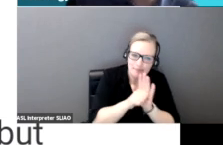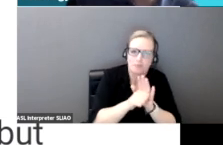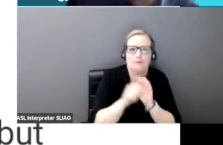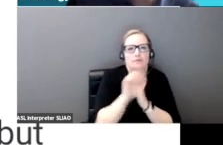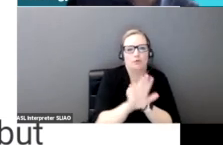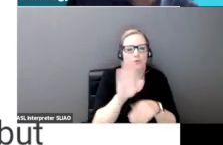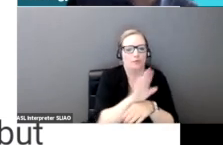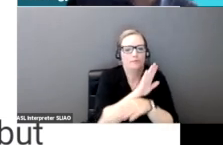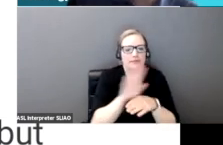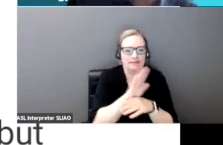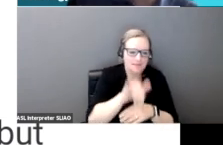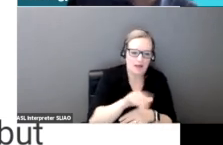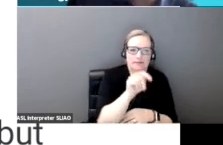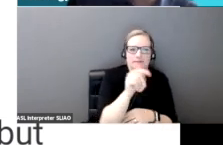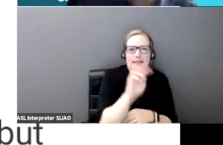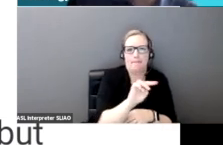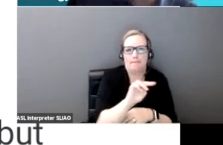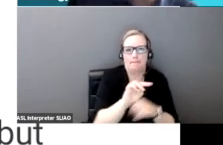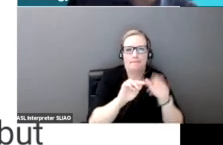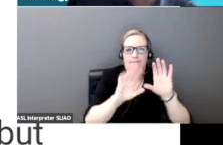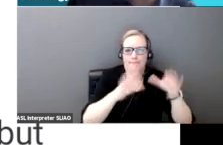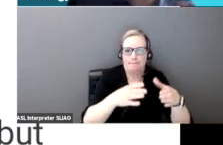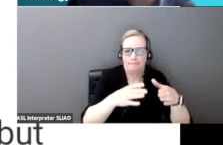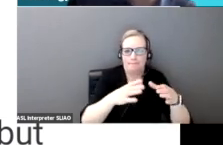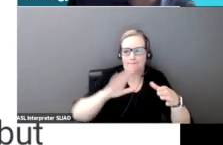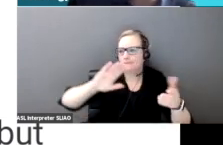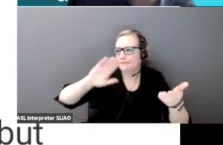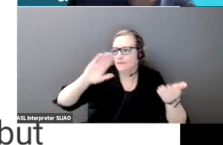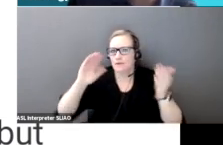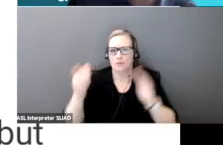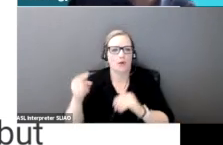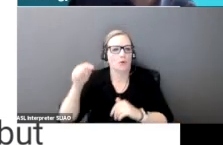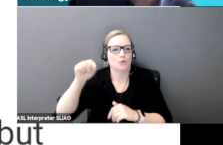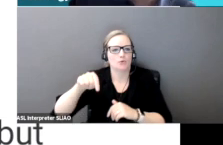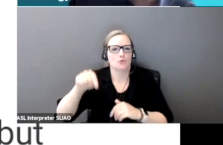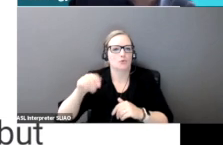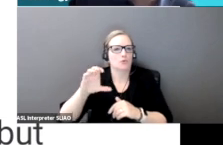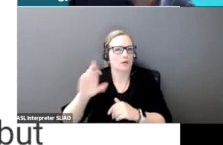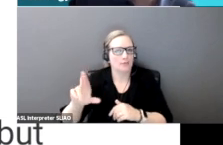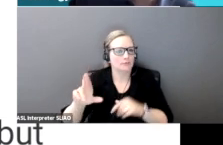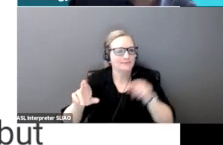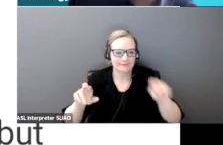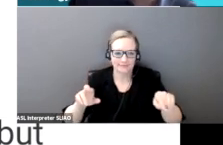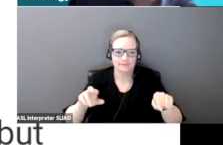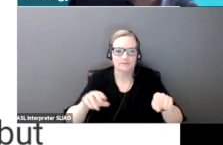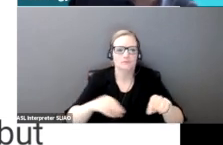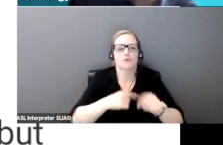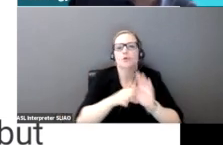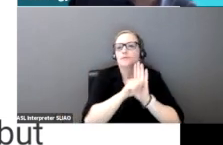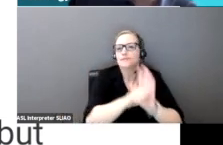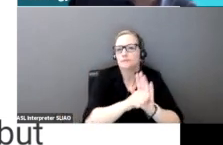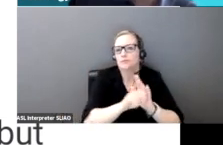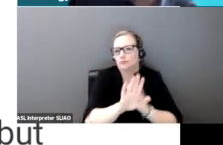are very different things from an IP perspective, but they're very often confused in the